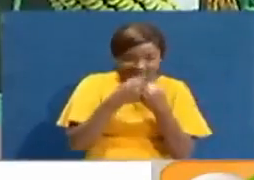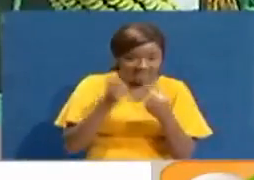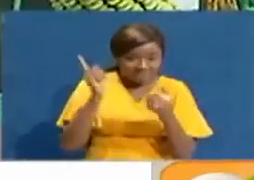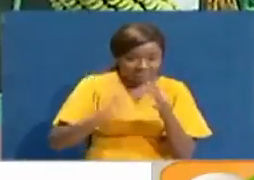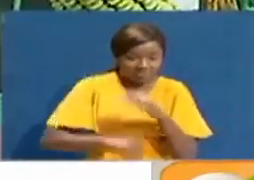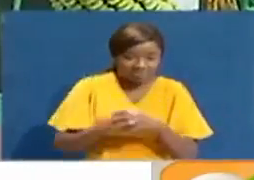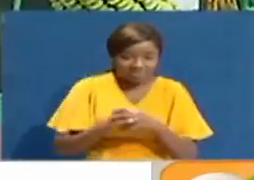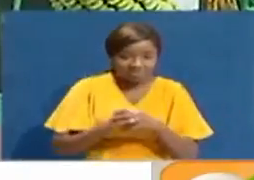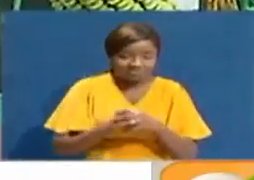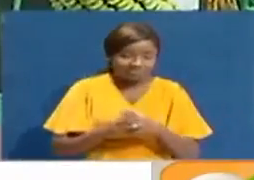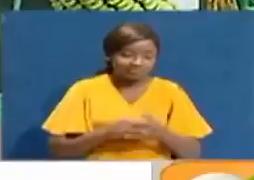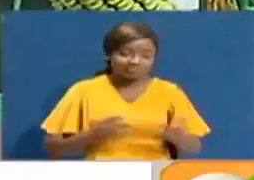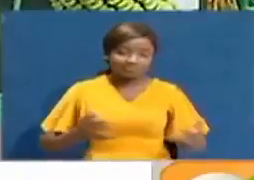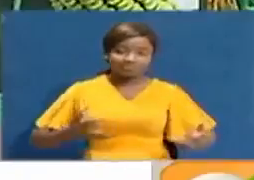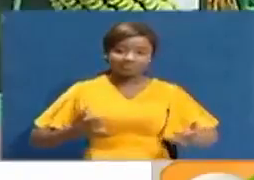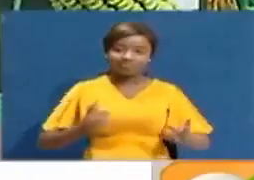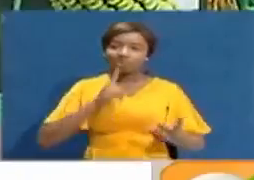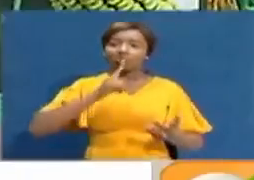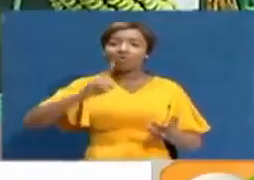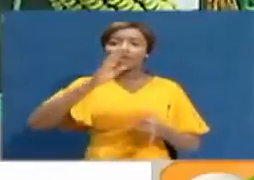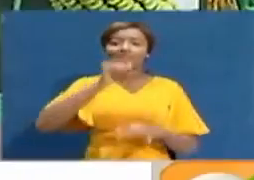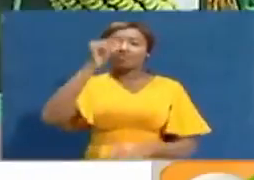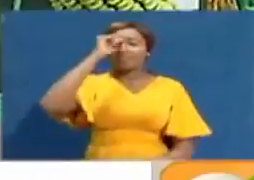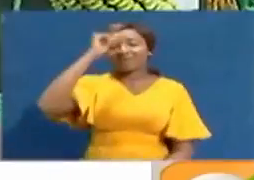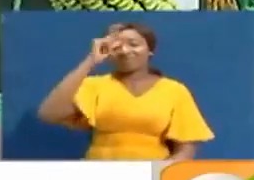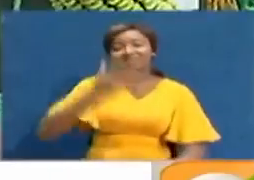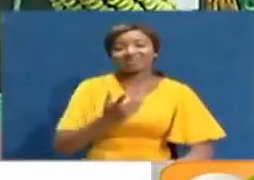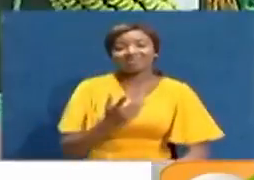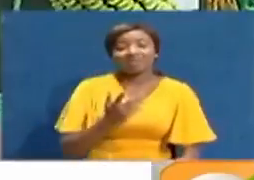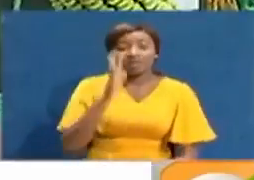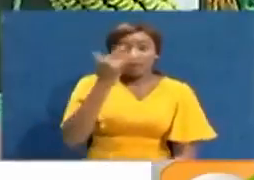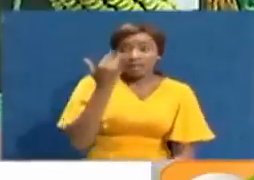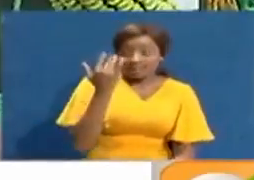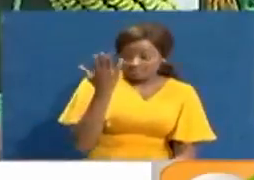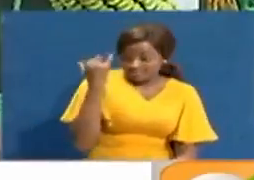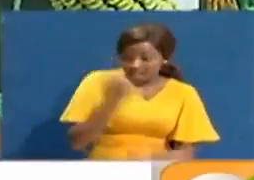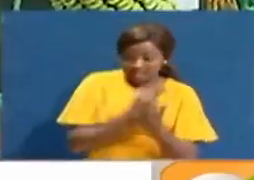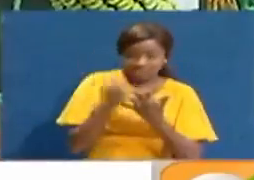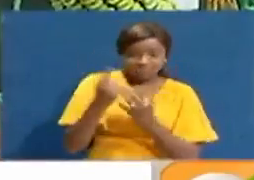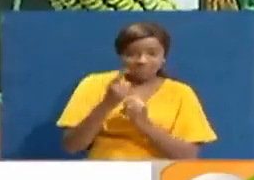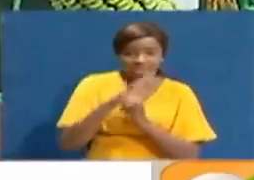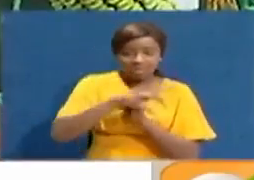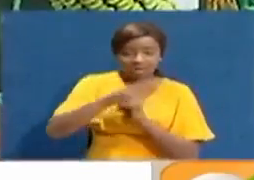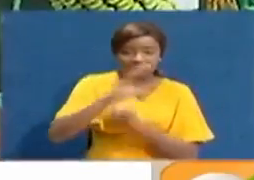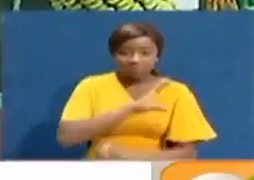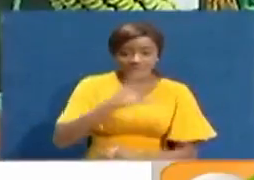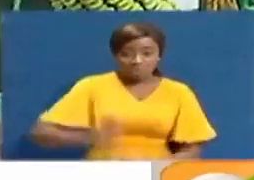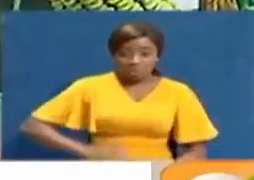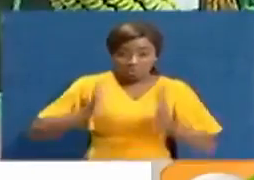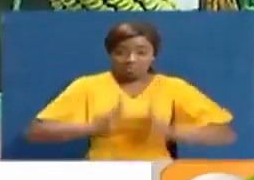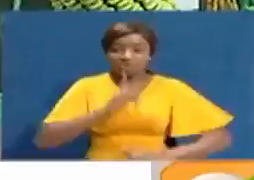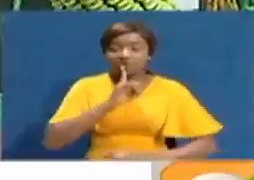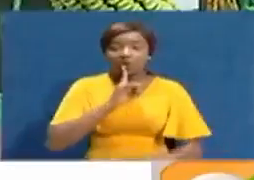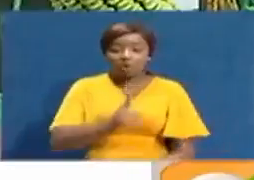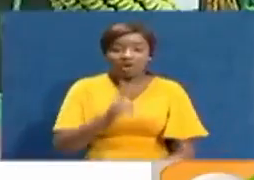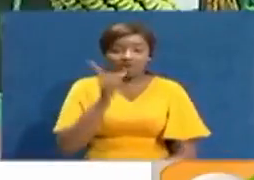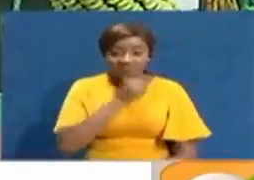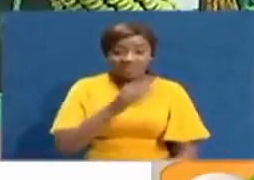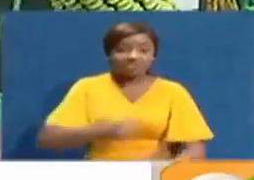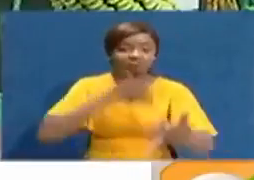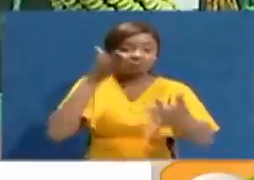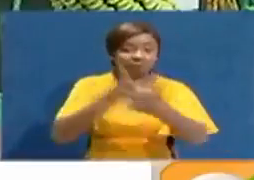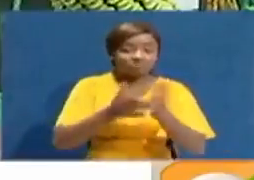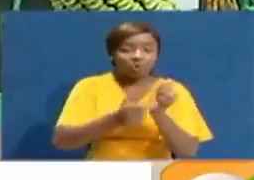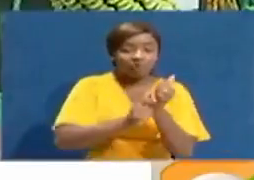a ridiculous directive from the government. You see, last week, the county commissioner announced a ban on maize farming